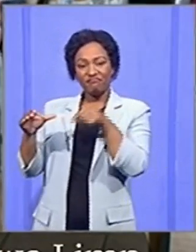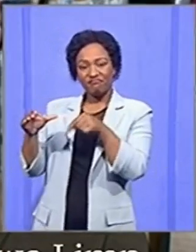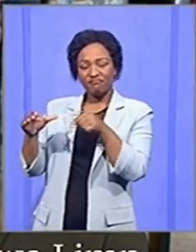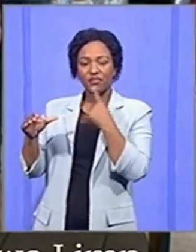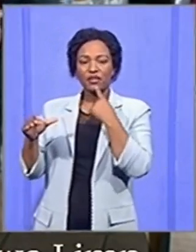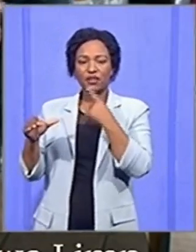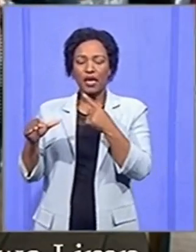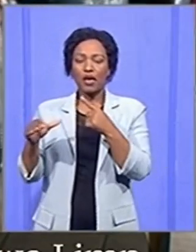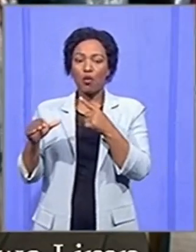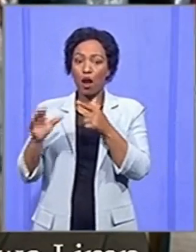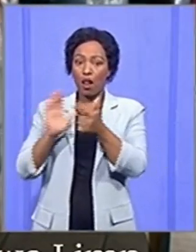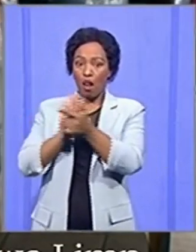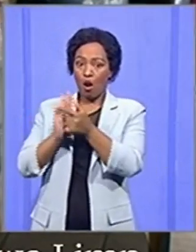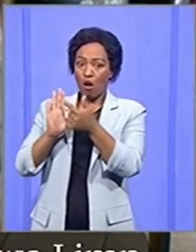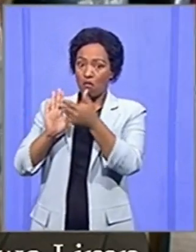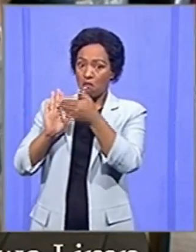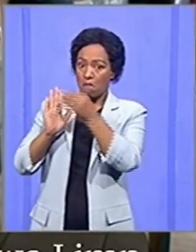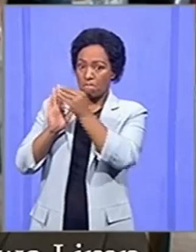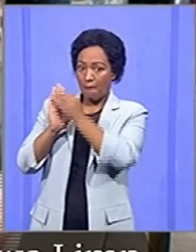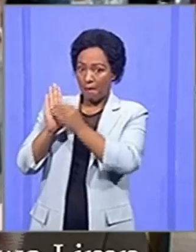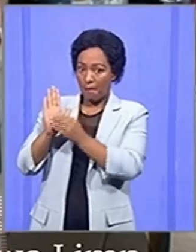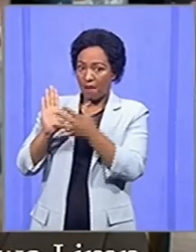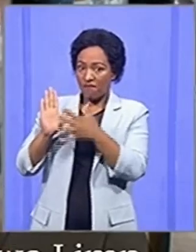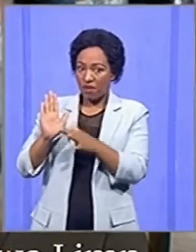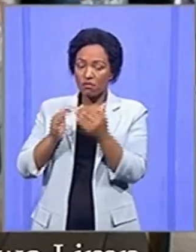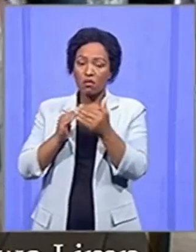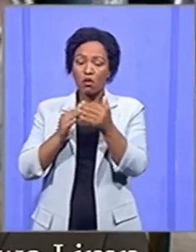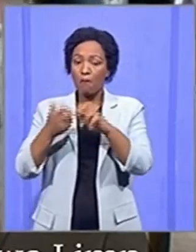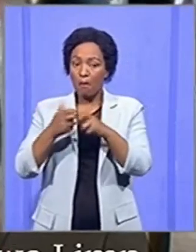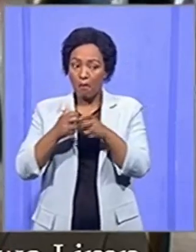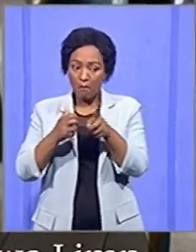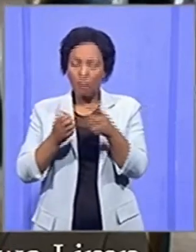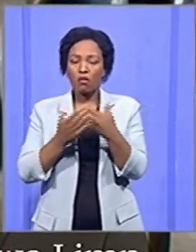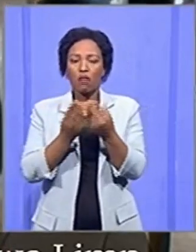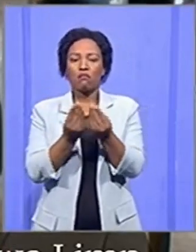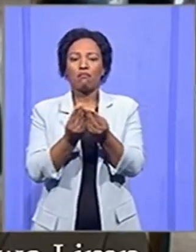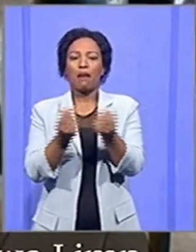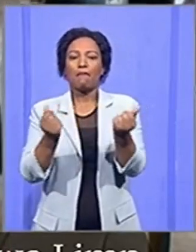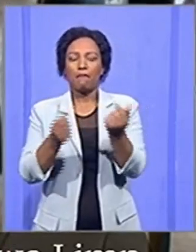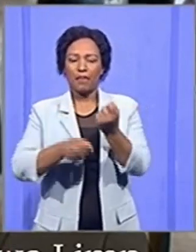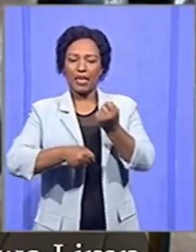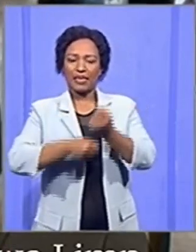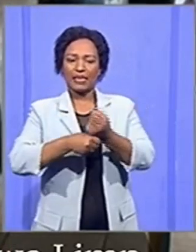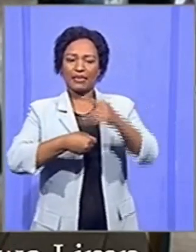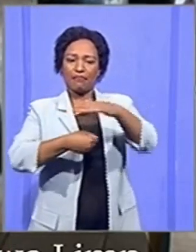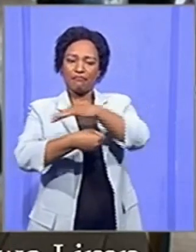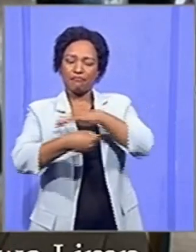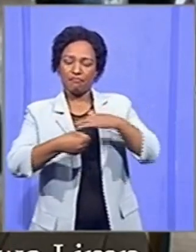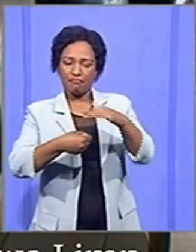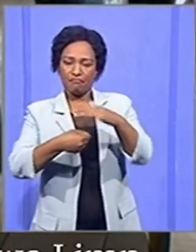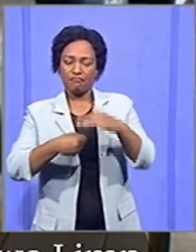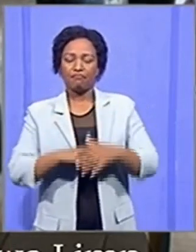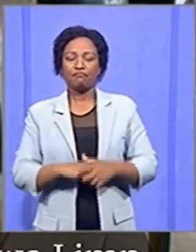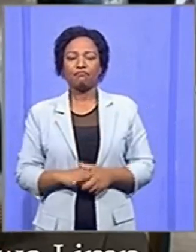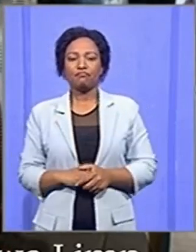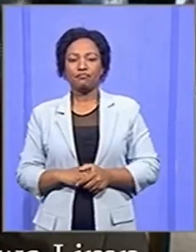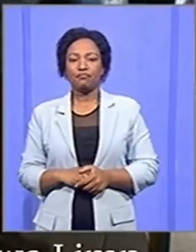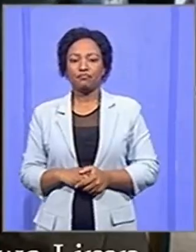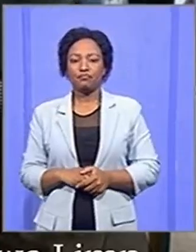go rarolla mathata le ditlhotlo tšeo ba kopanago le tšona ka gare go industry ya ditekisi. Nna ke Koketšo Mota wa ditaba tša